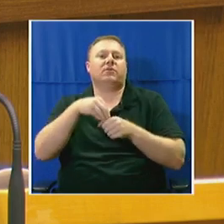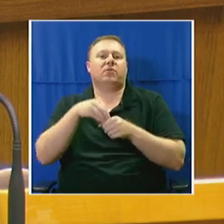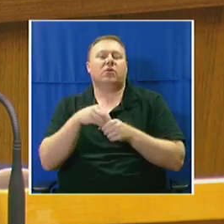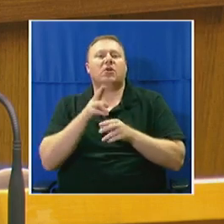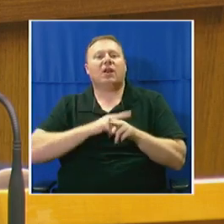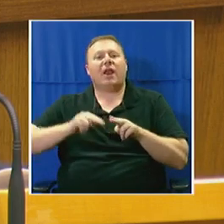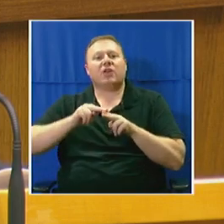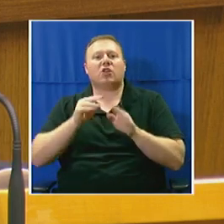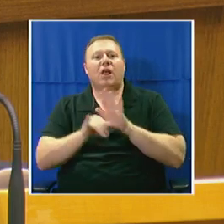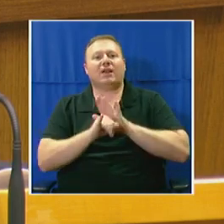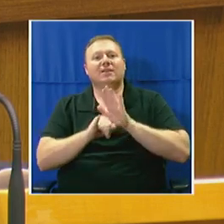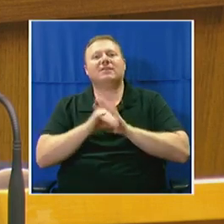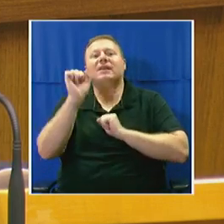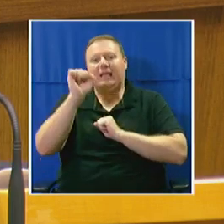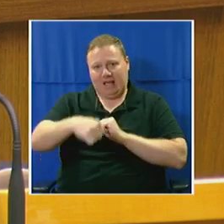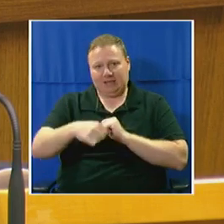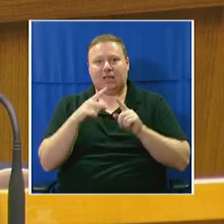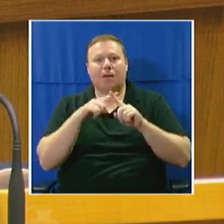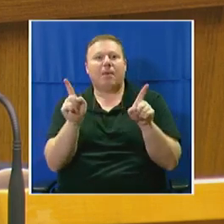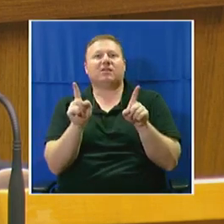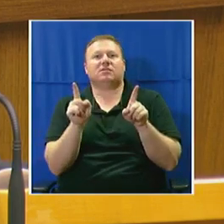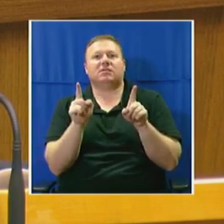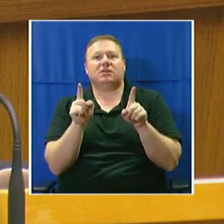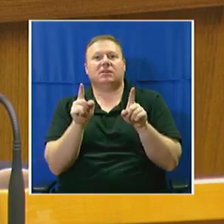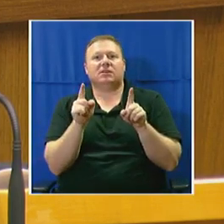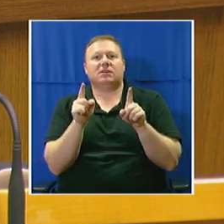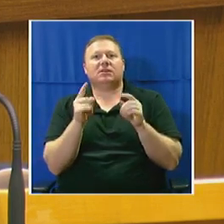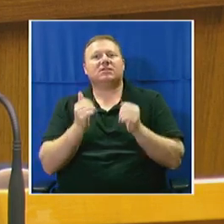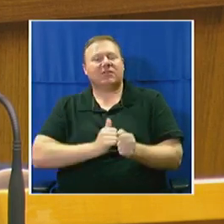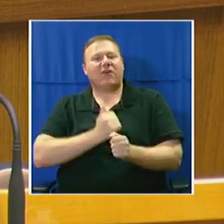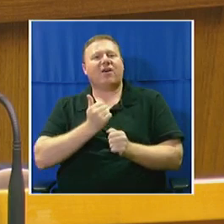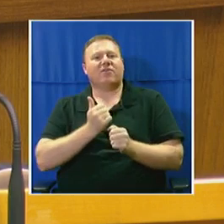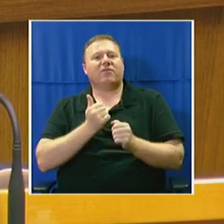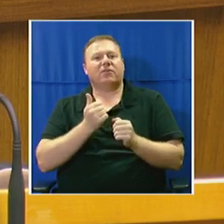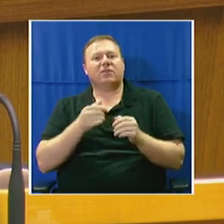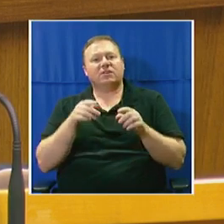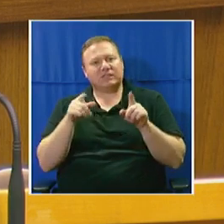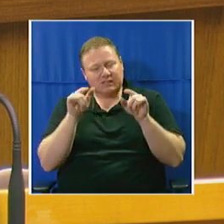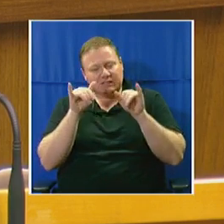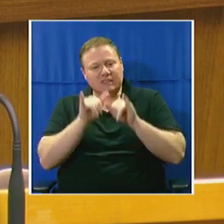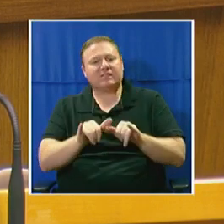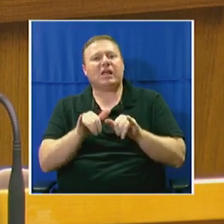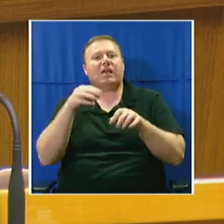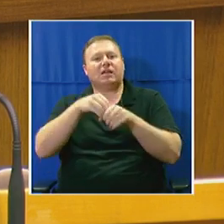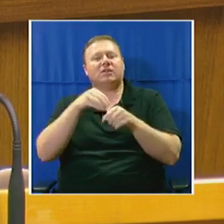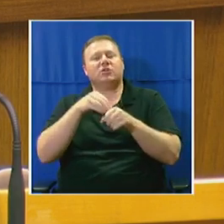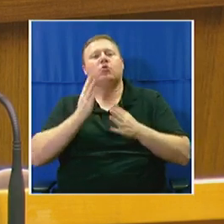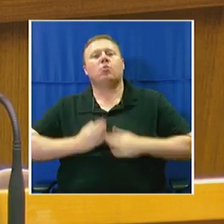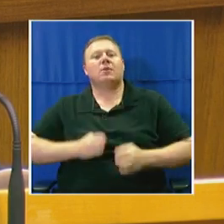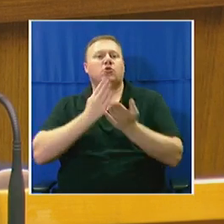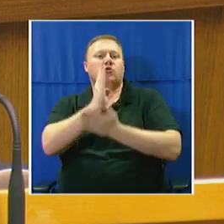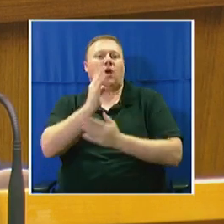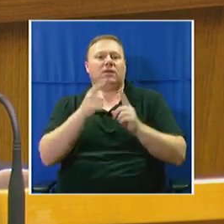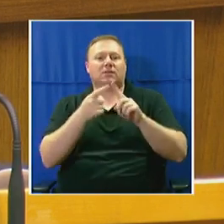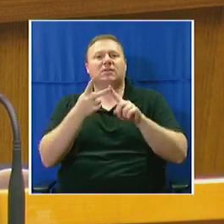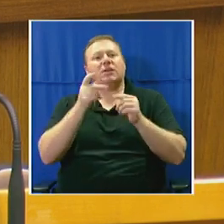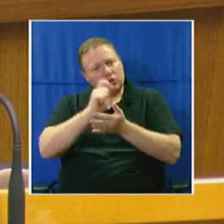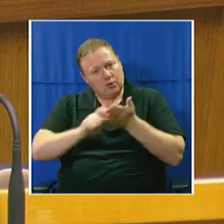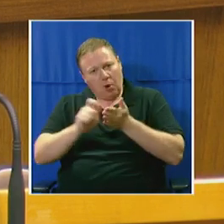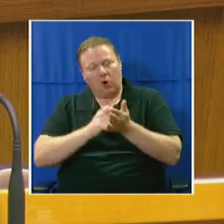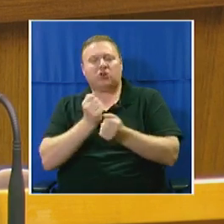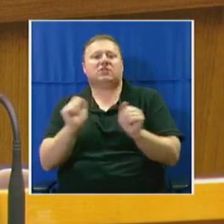Mara emphasizes the following that honorable members during the survival of traditions and culture and costumes it must